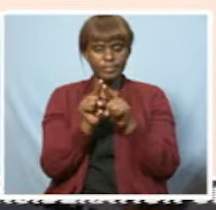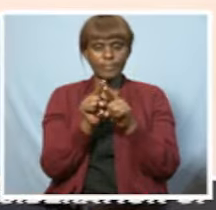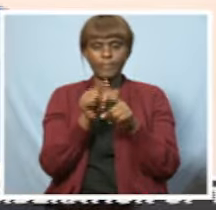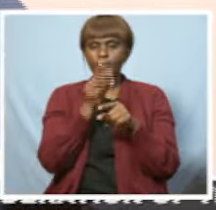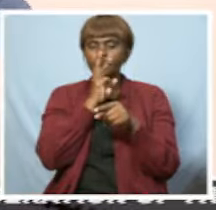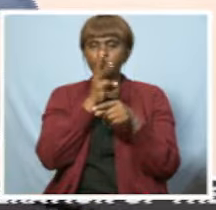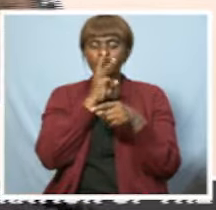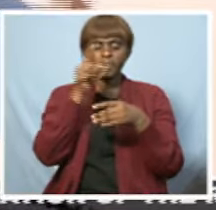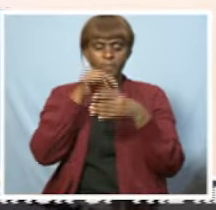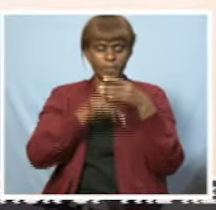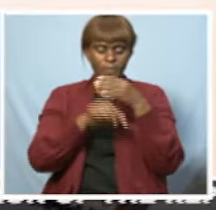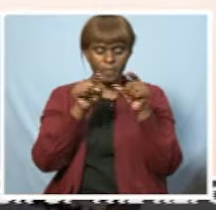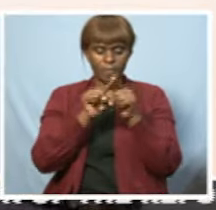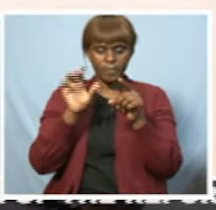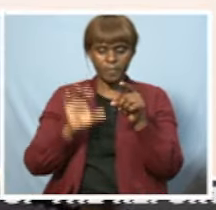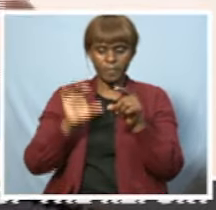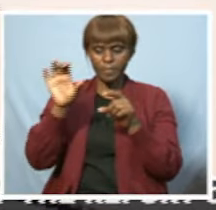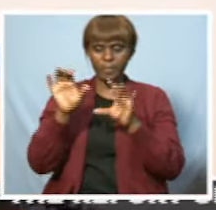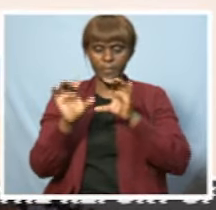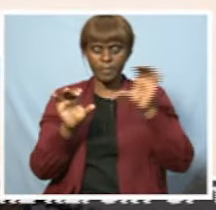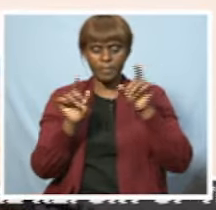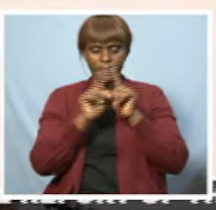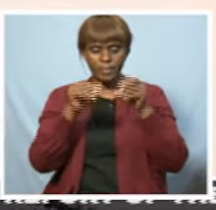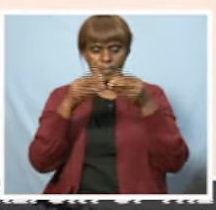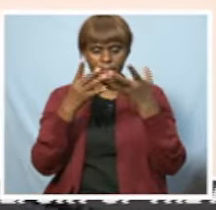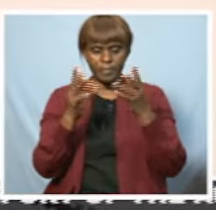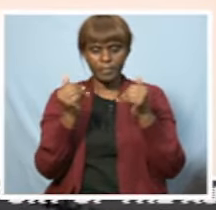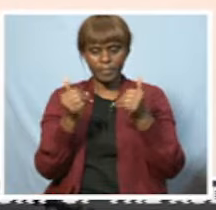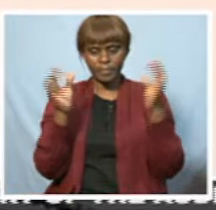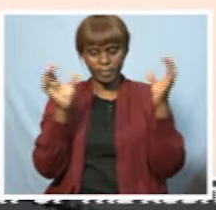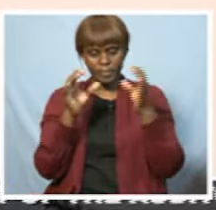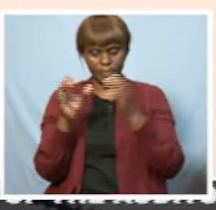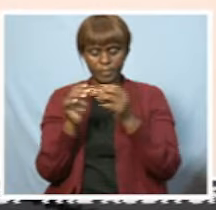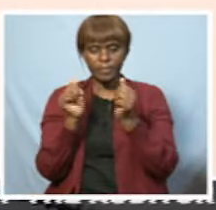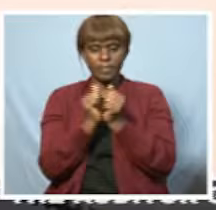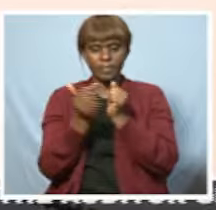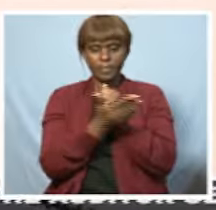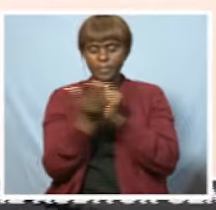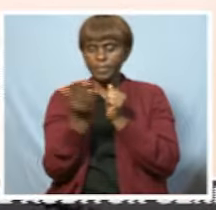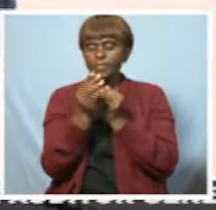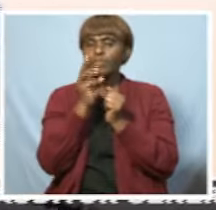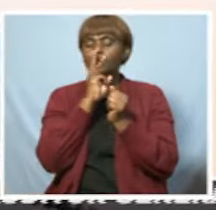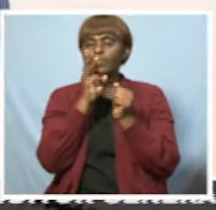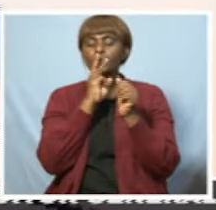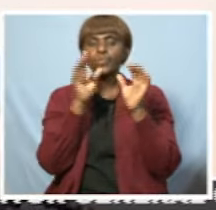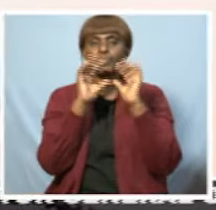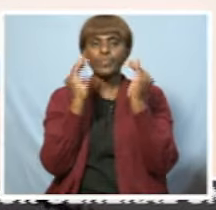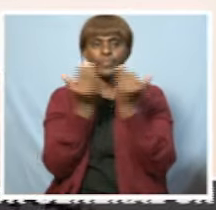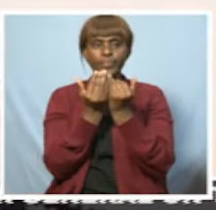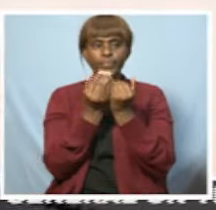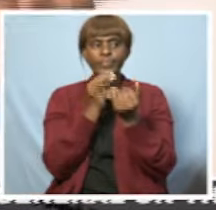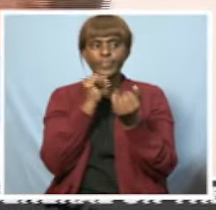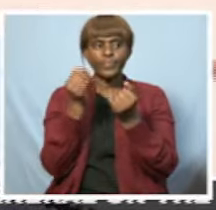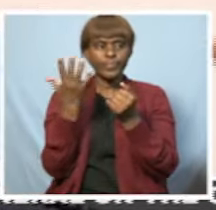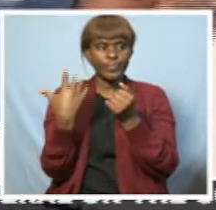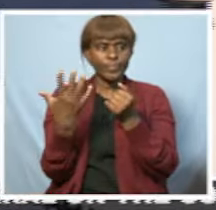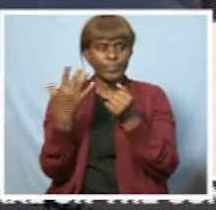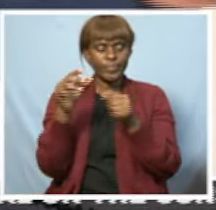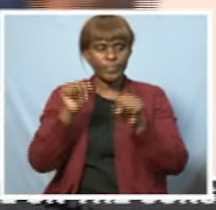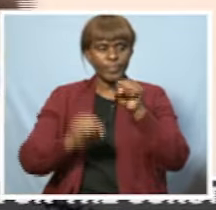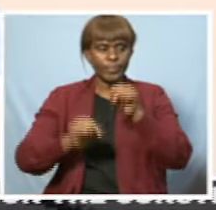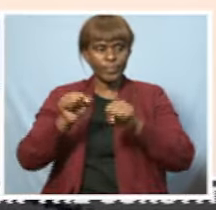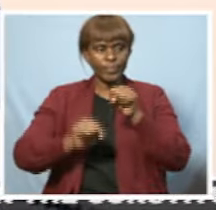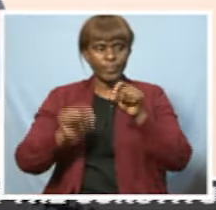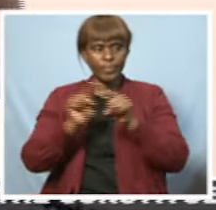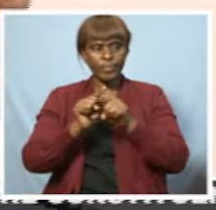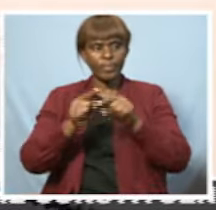borehole and upgraded the borehole and provided the communities with kiosks instead of that pump, and then put